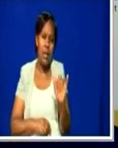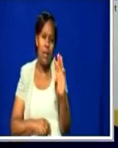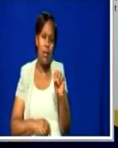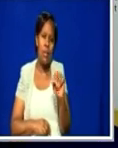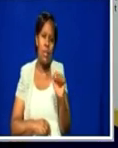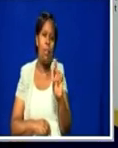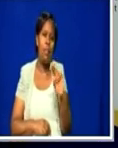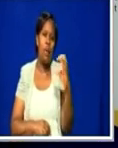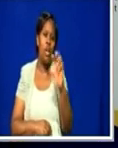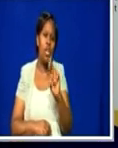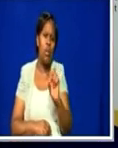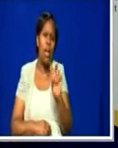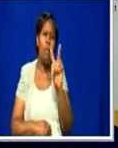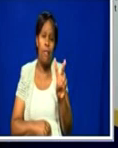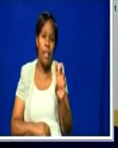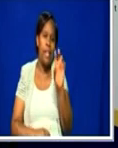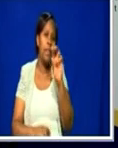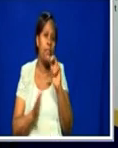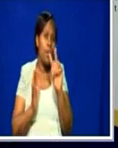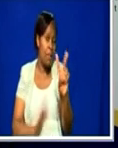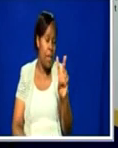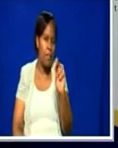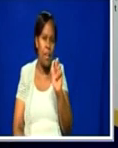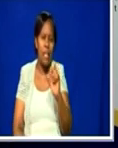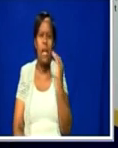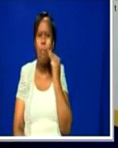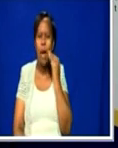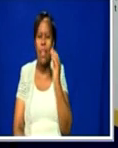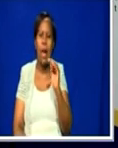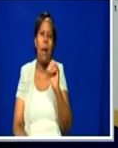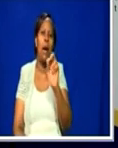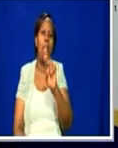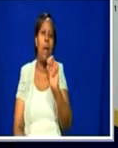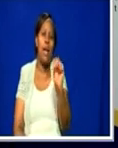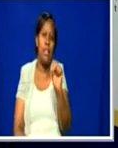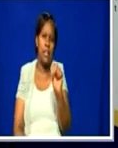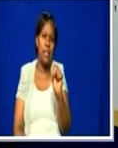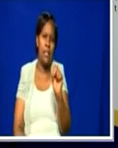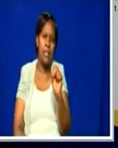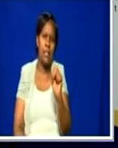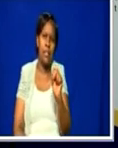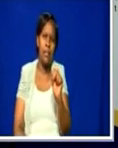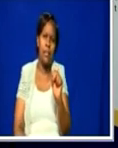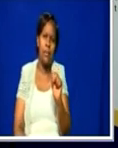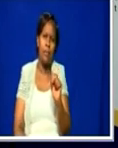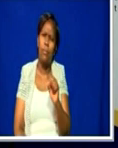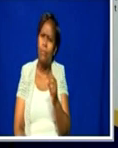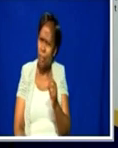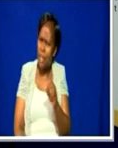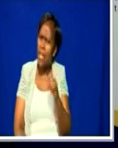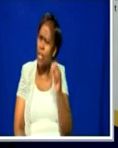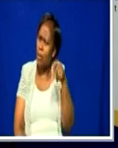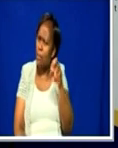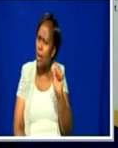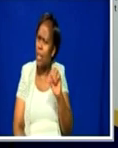Mercury. Very Venus. Mother Mars. My very mother. There's one planet